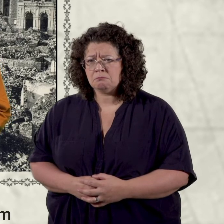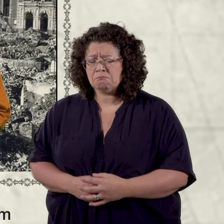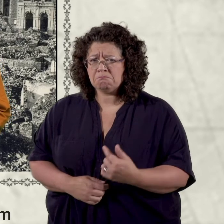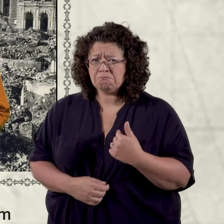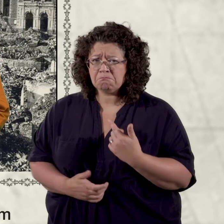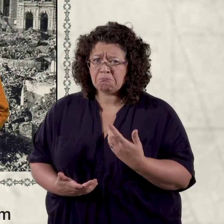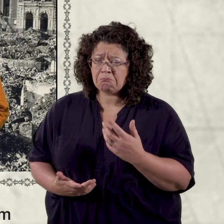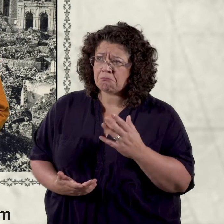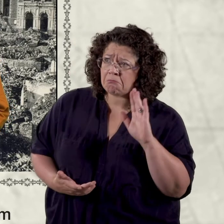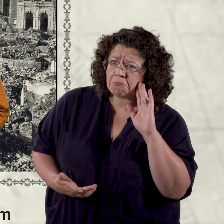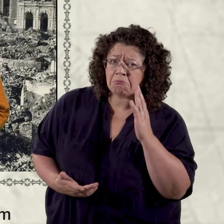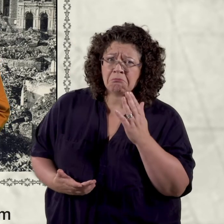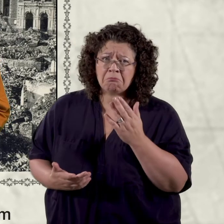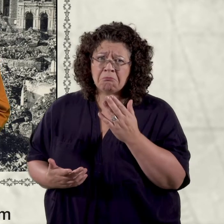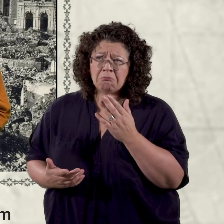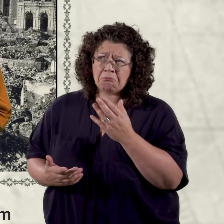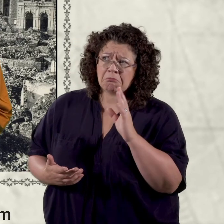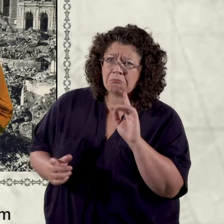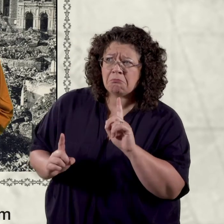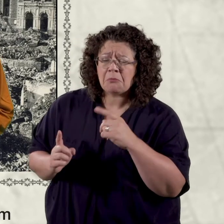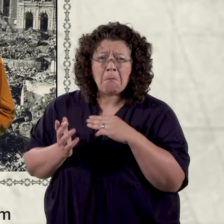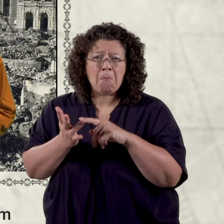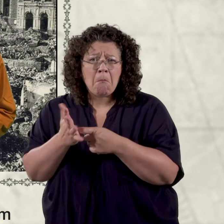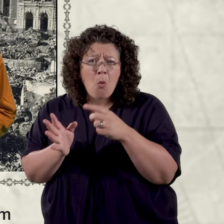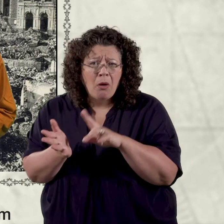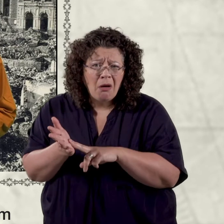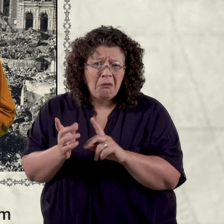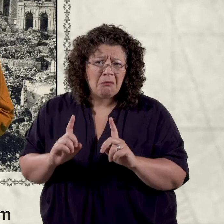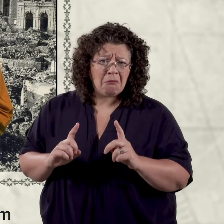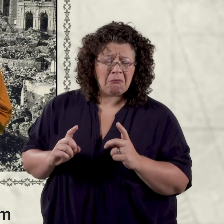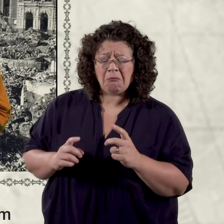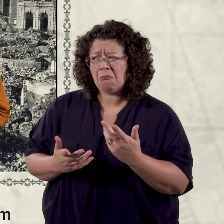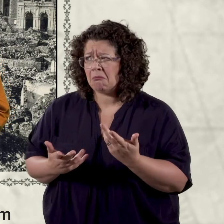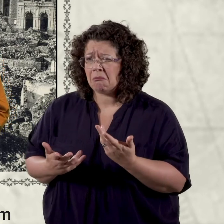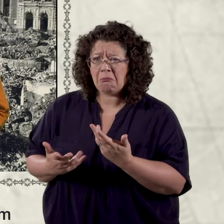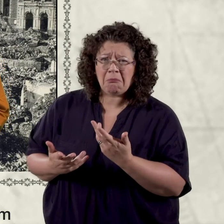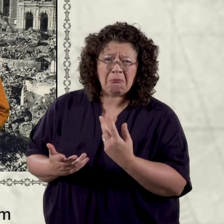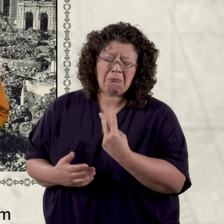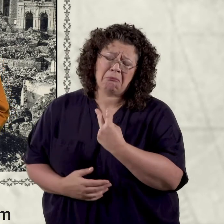And I've still not had a word from my Morgan either.